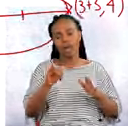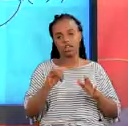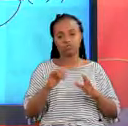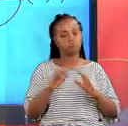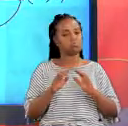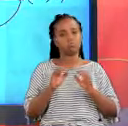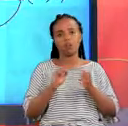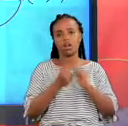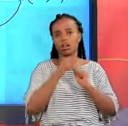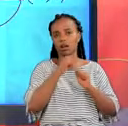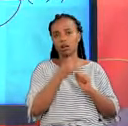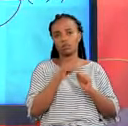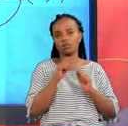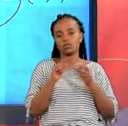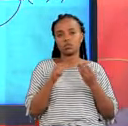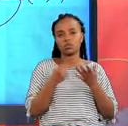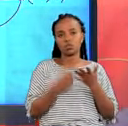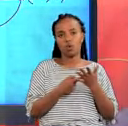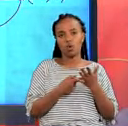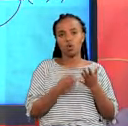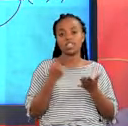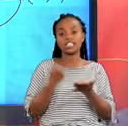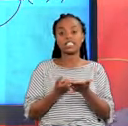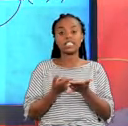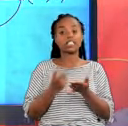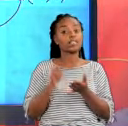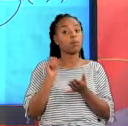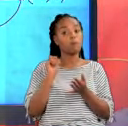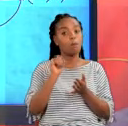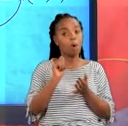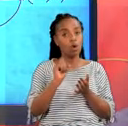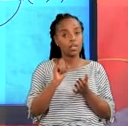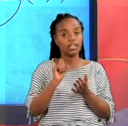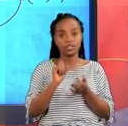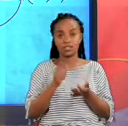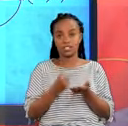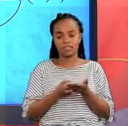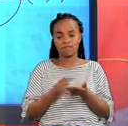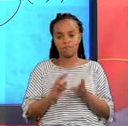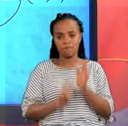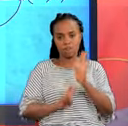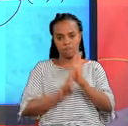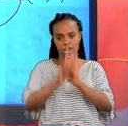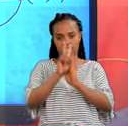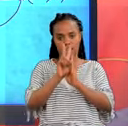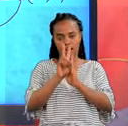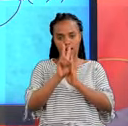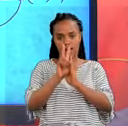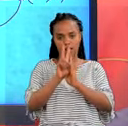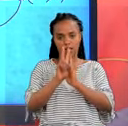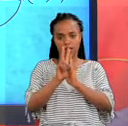line. And this point, it's a vertical.